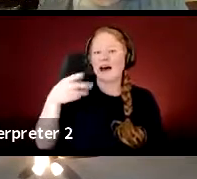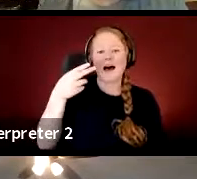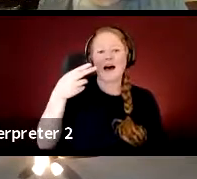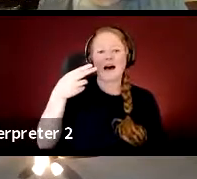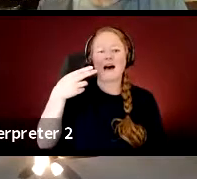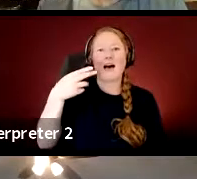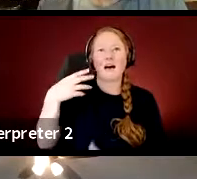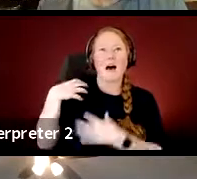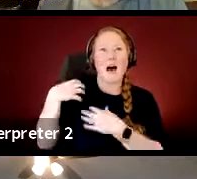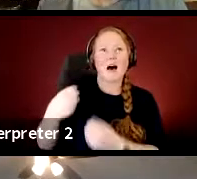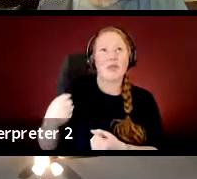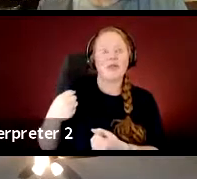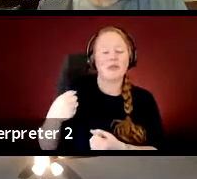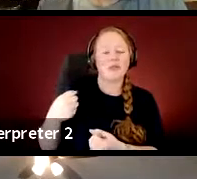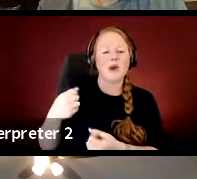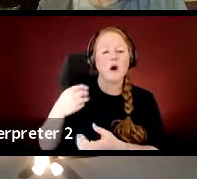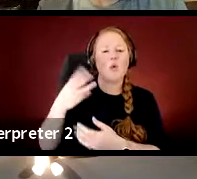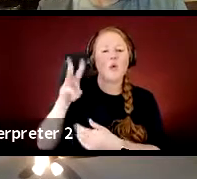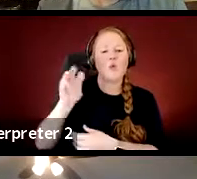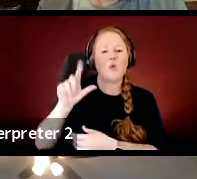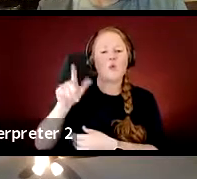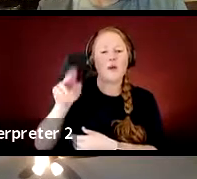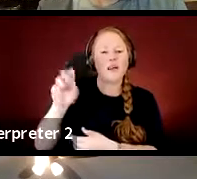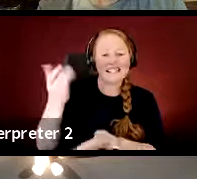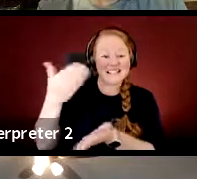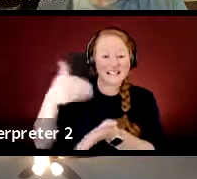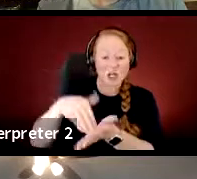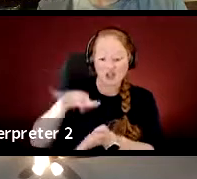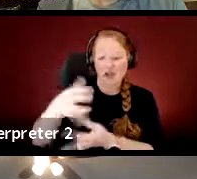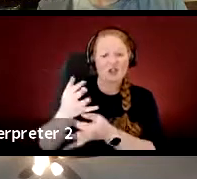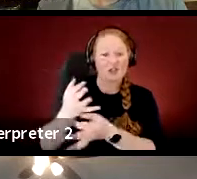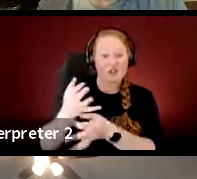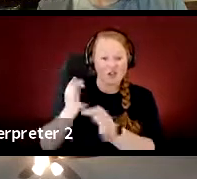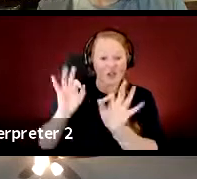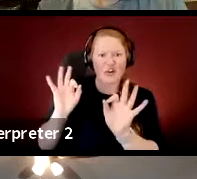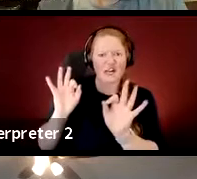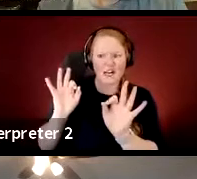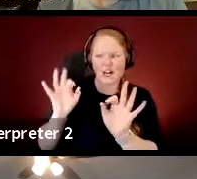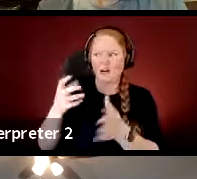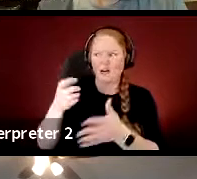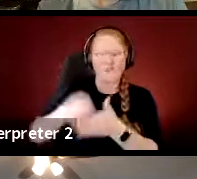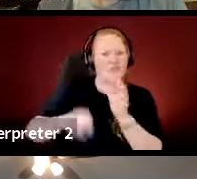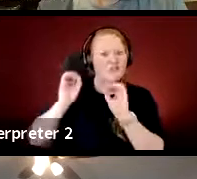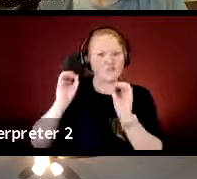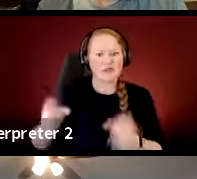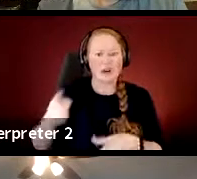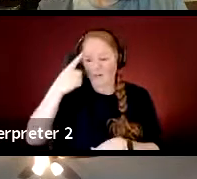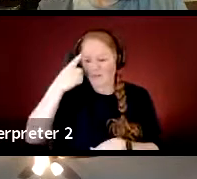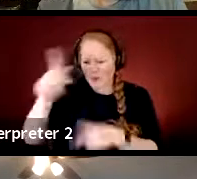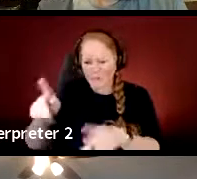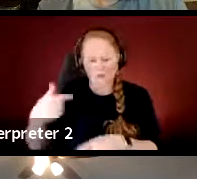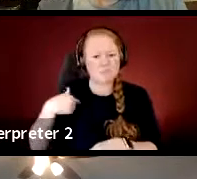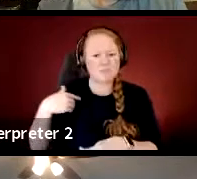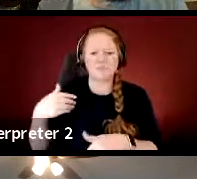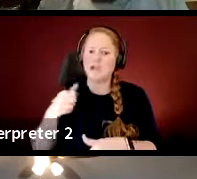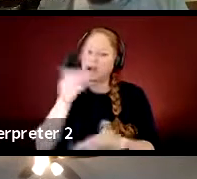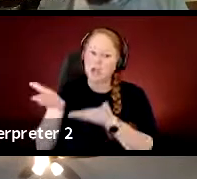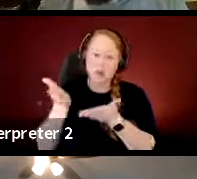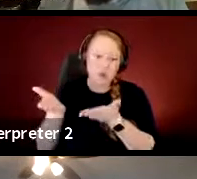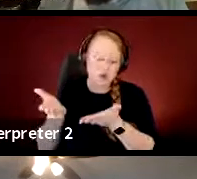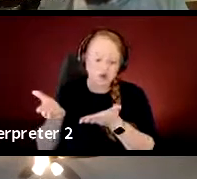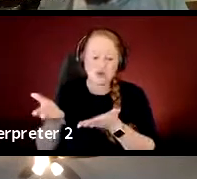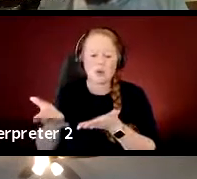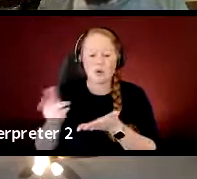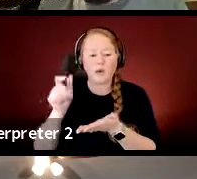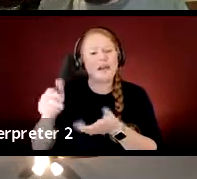Health and Wellness Center is a free and charitable clinic for the uninsured and underserved, where they can access affordable health care and social services to